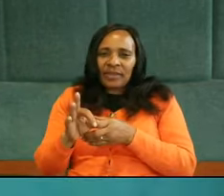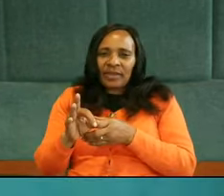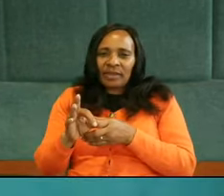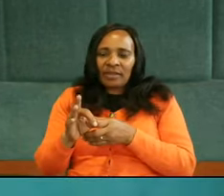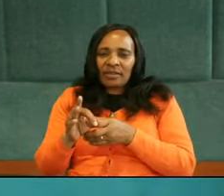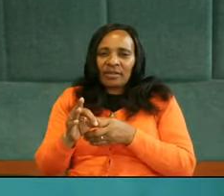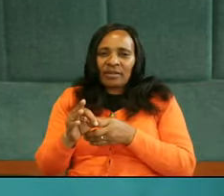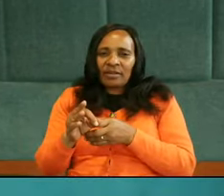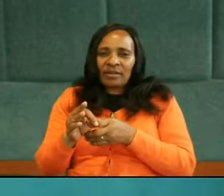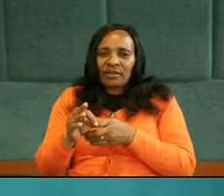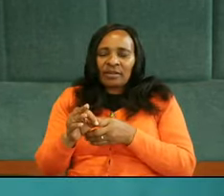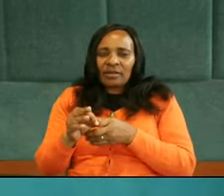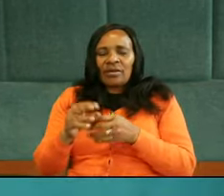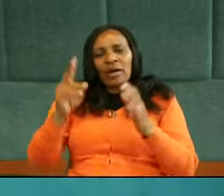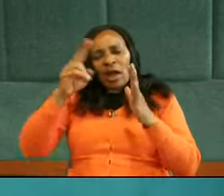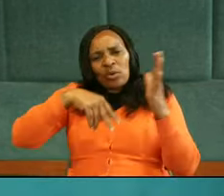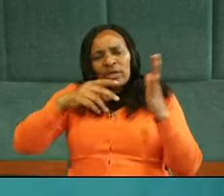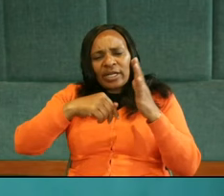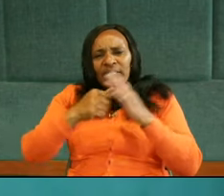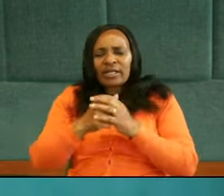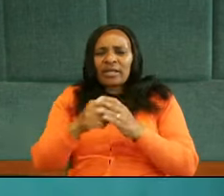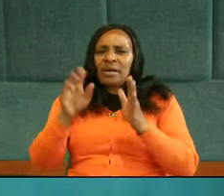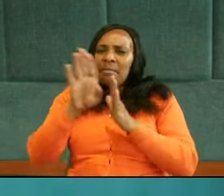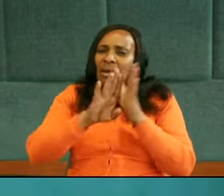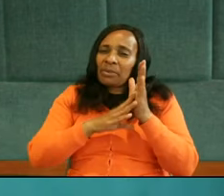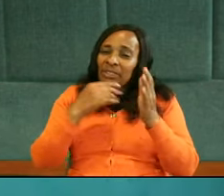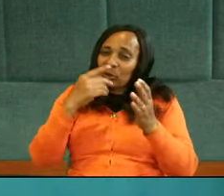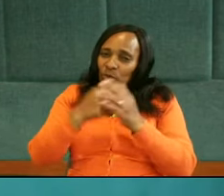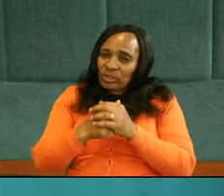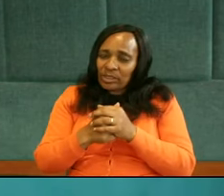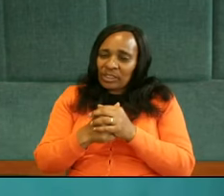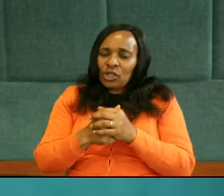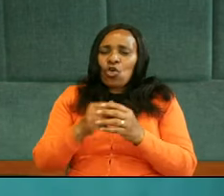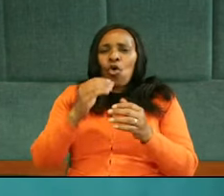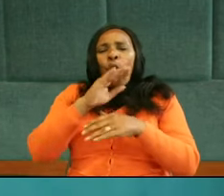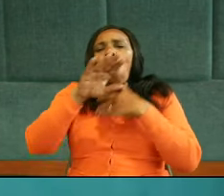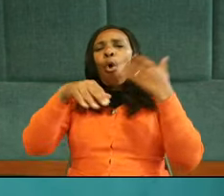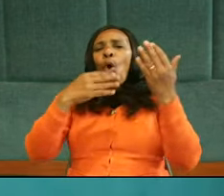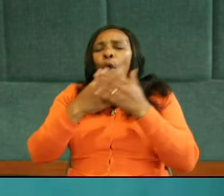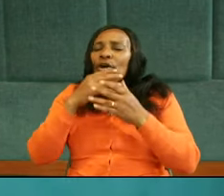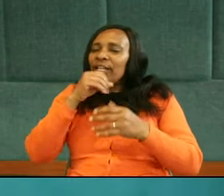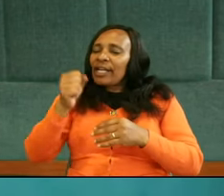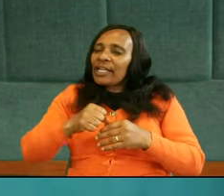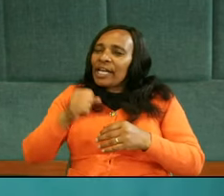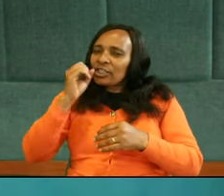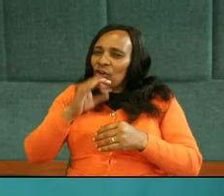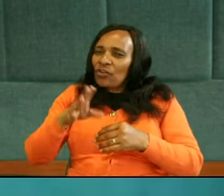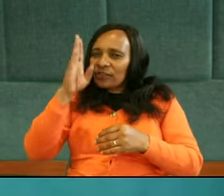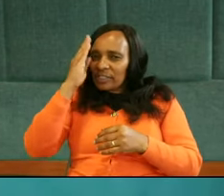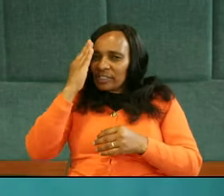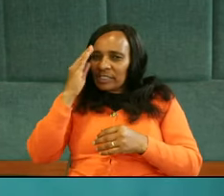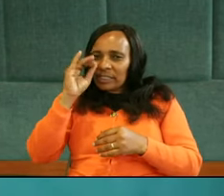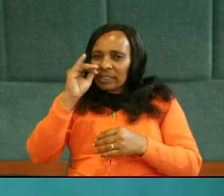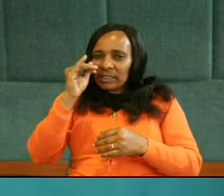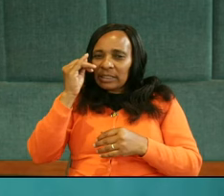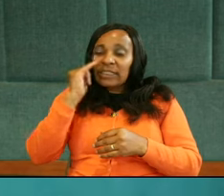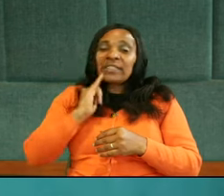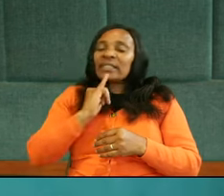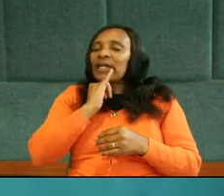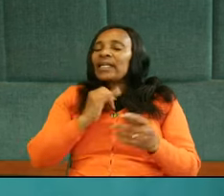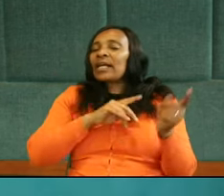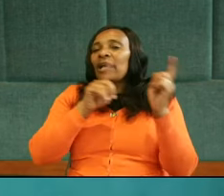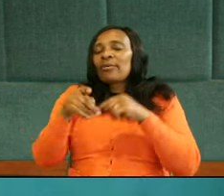verse 3. I'll read it in my Bible, and it says, "So all the elders of Israel came to the king to